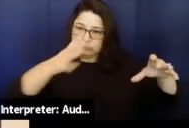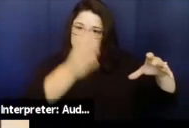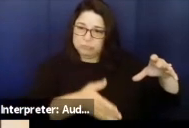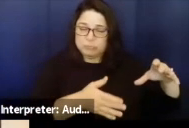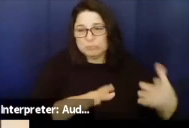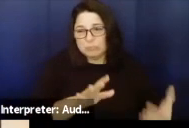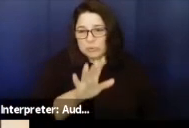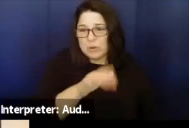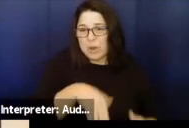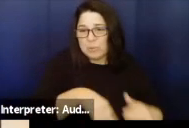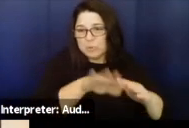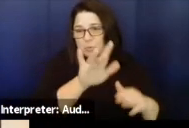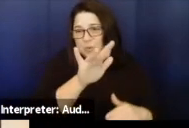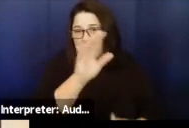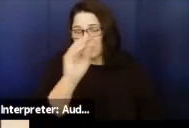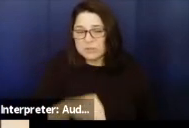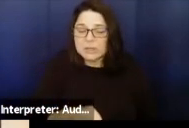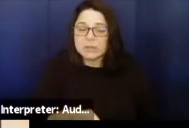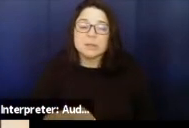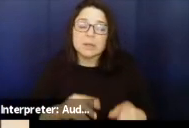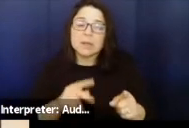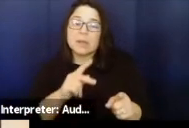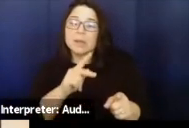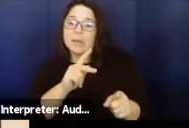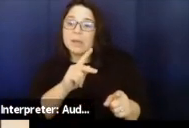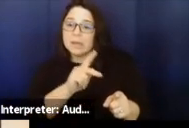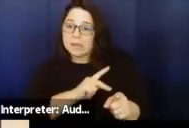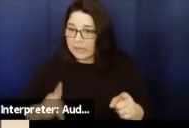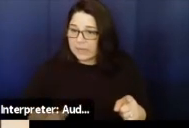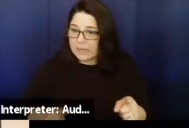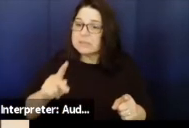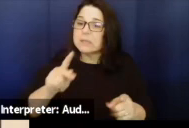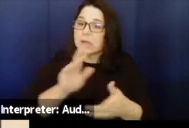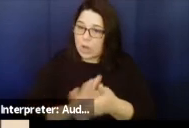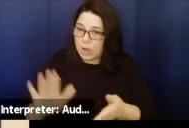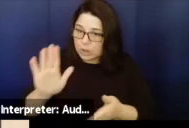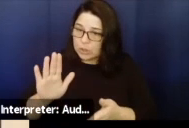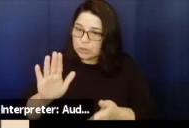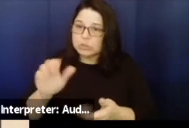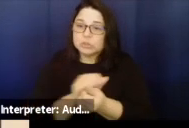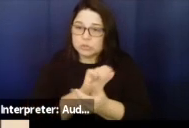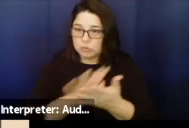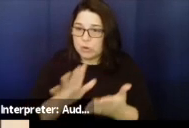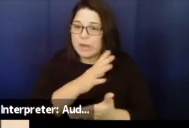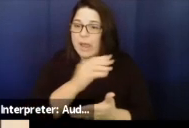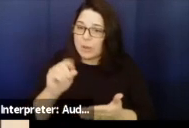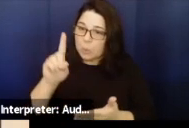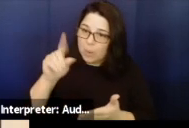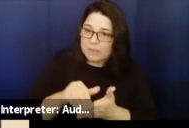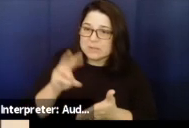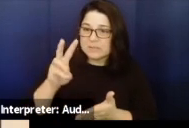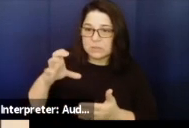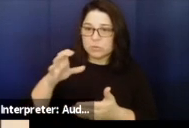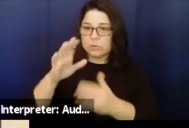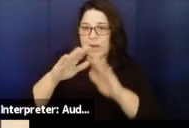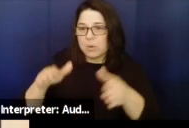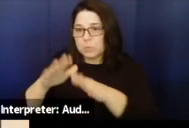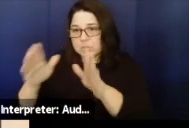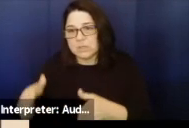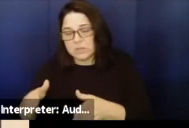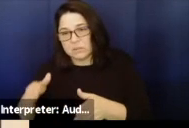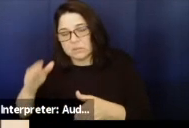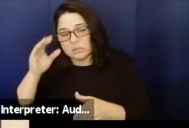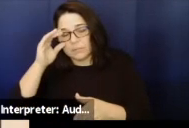illustration, King's College was destroyed along with 1,600 houses, considerably more than the official